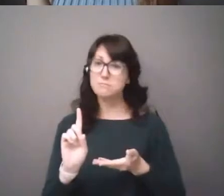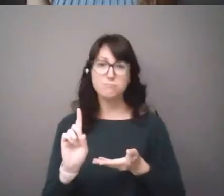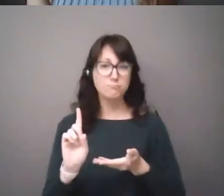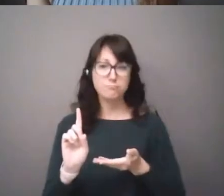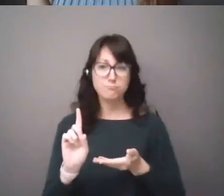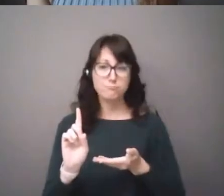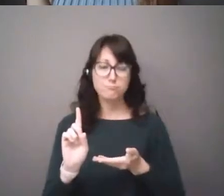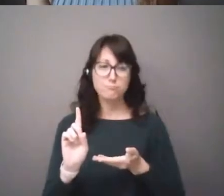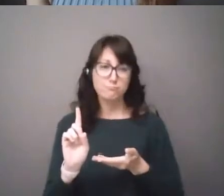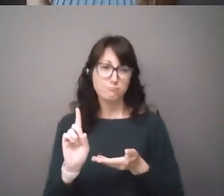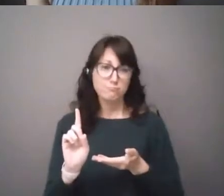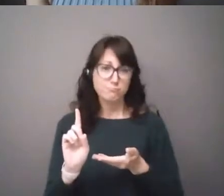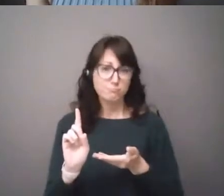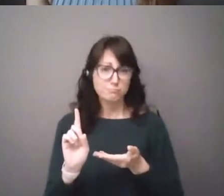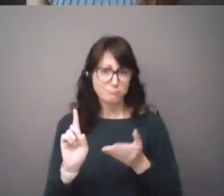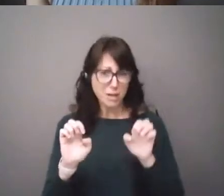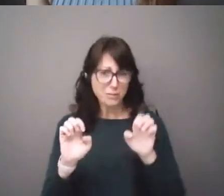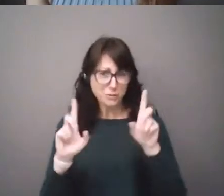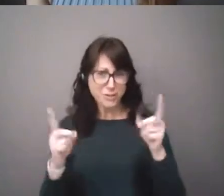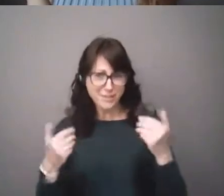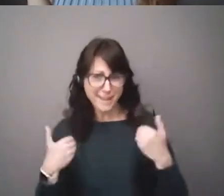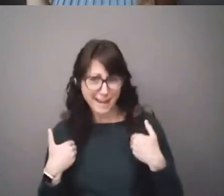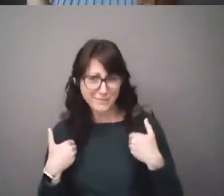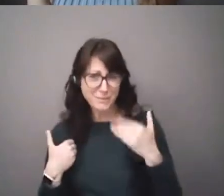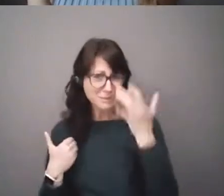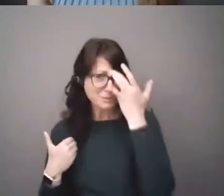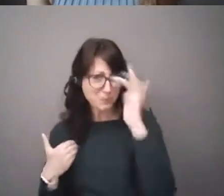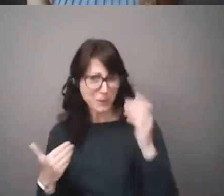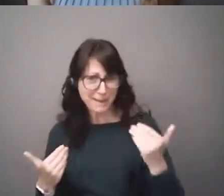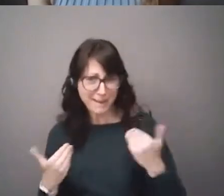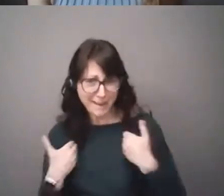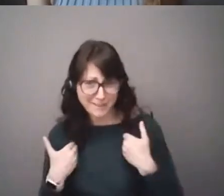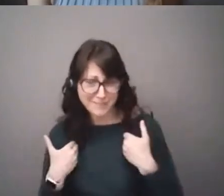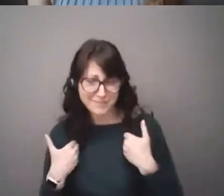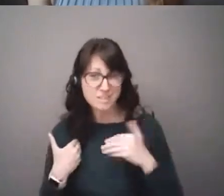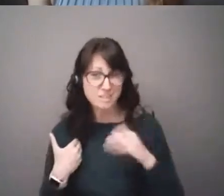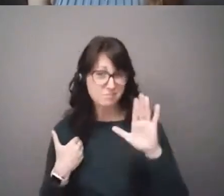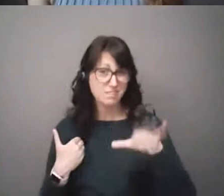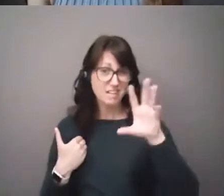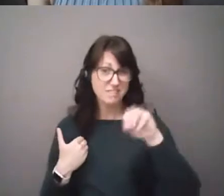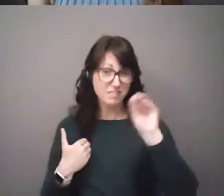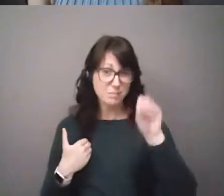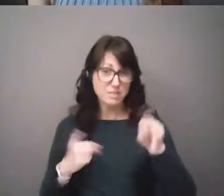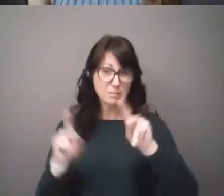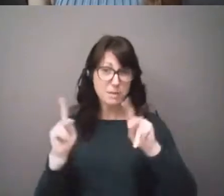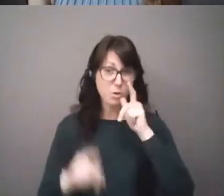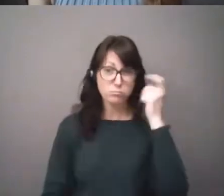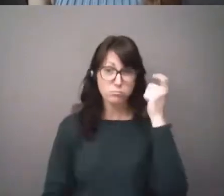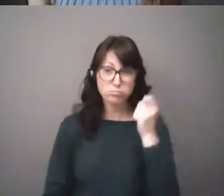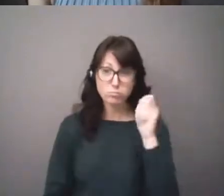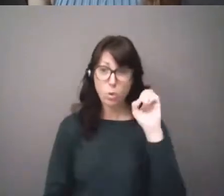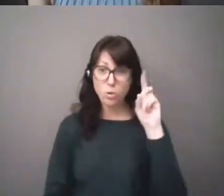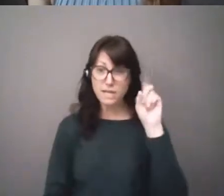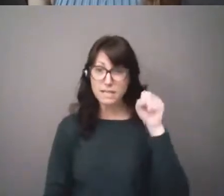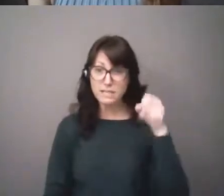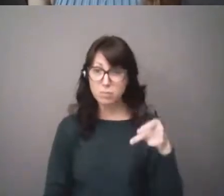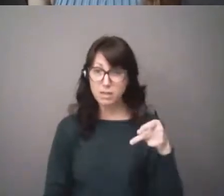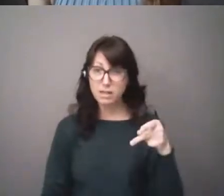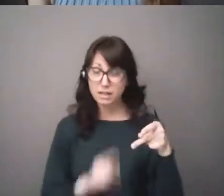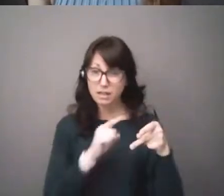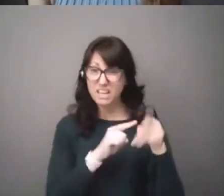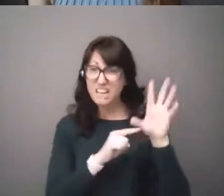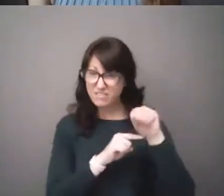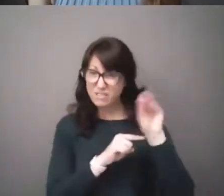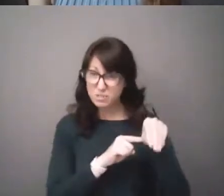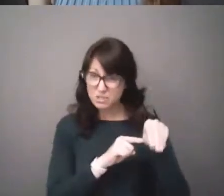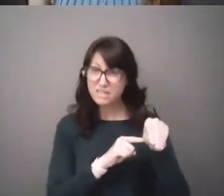be, they're educated. You know, in Ontario, they know that 50% of the people on ODSP, for example, have